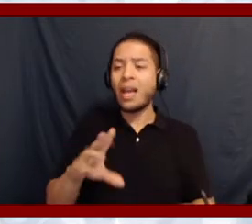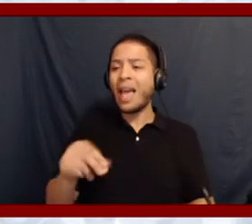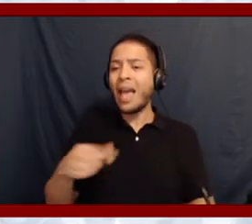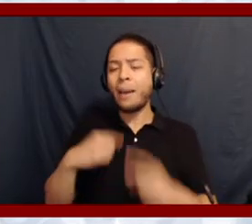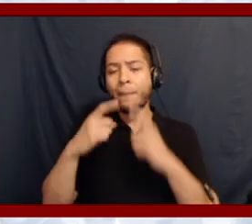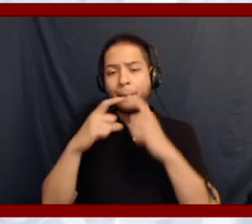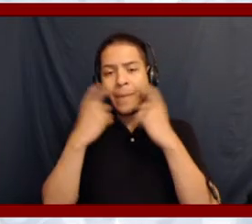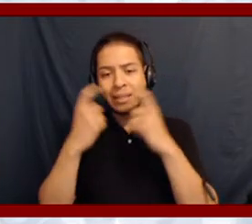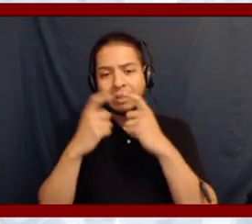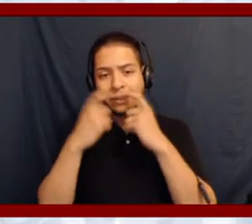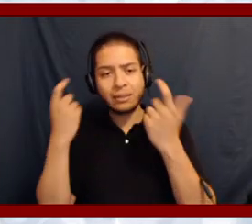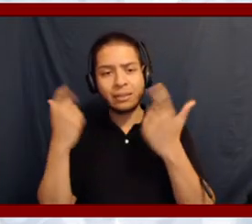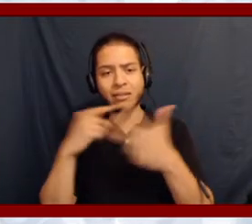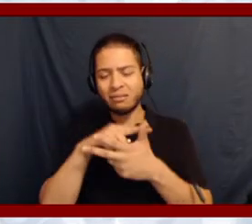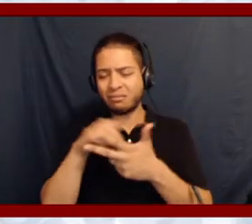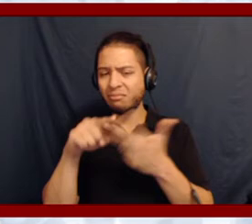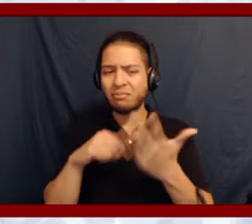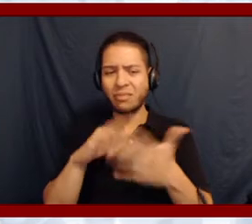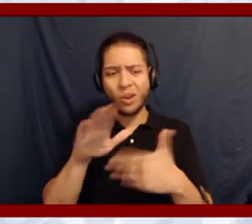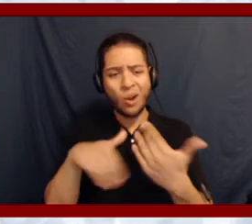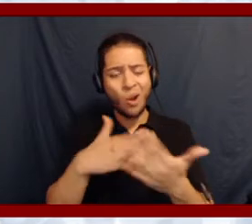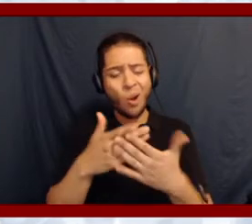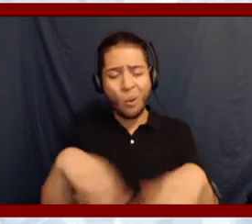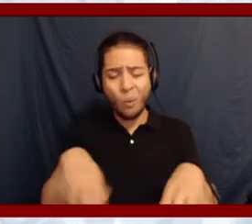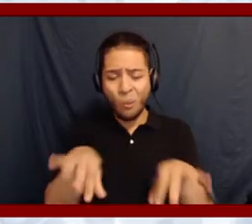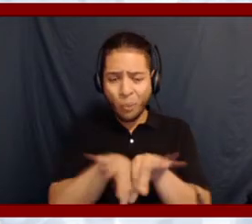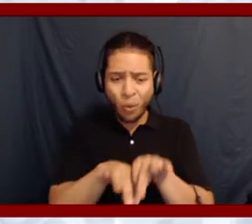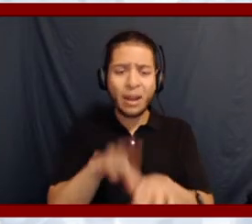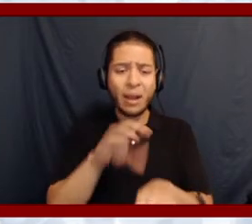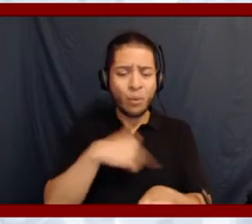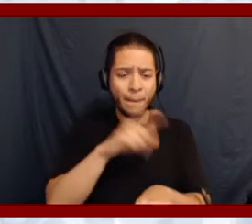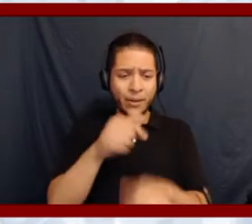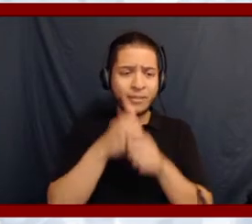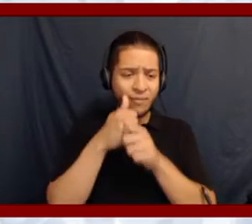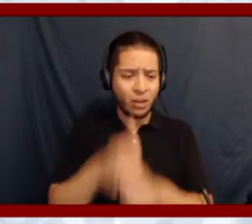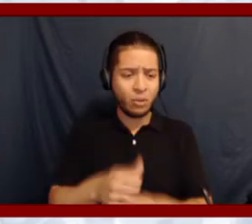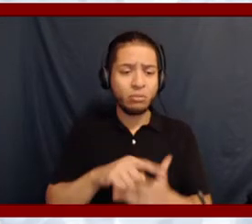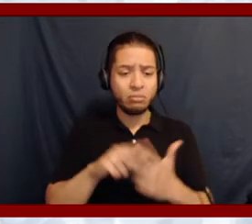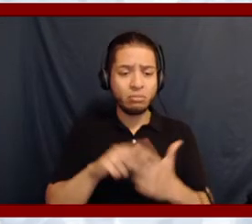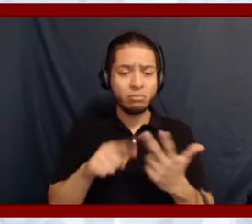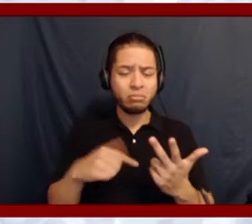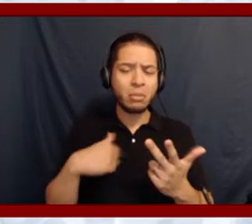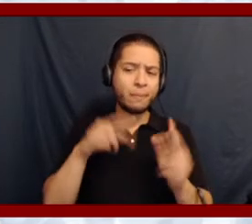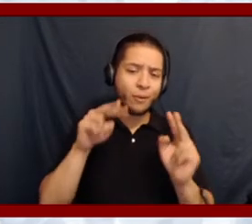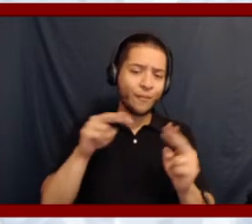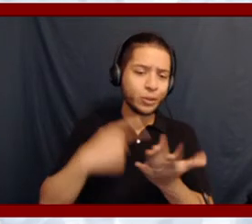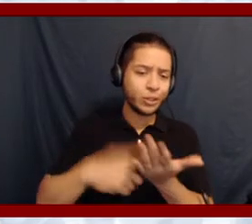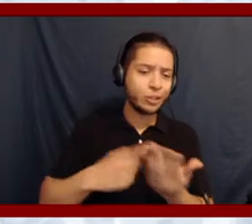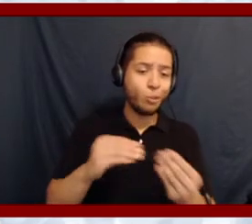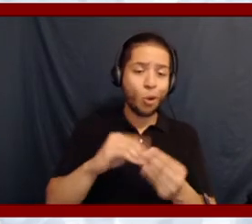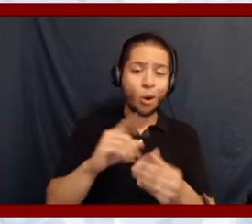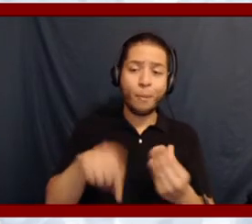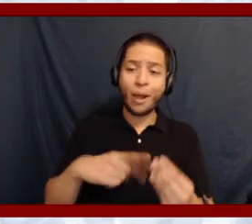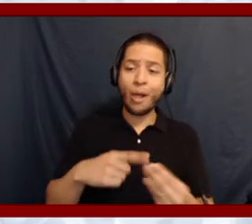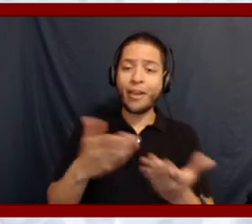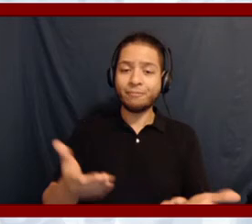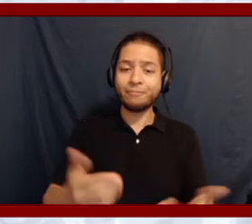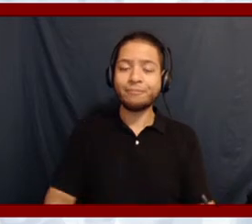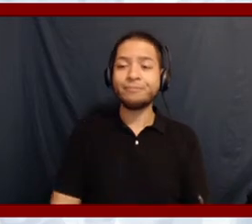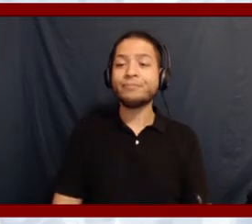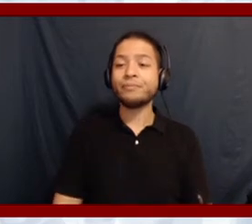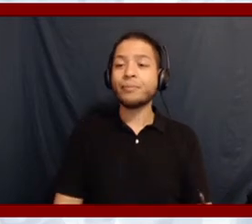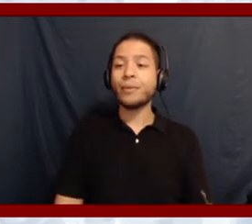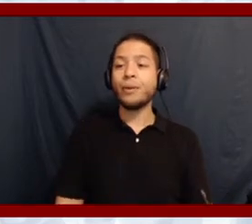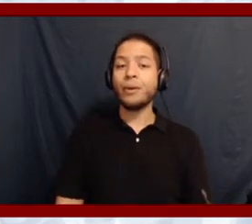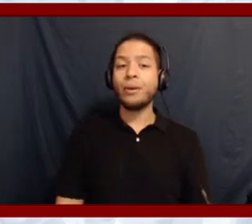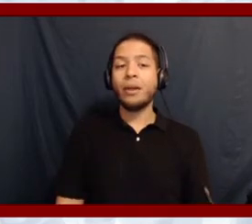infection. So it's a great pleasure to be with you. I look forward to the discussion. Thank you. Thank you so much, Dr. Fauci. I know we've got about 25